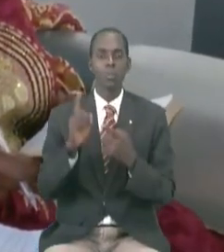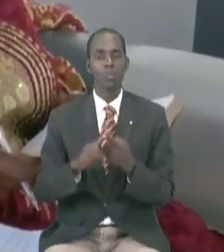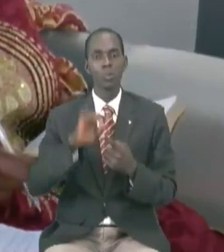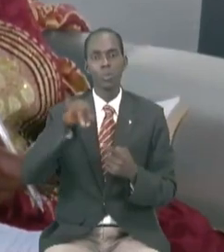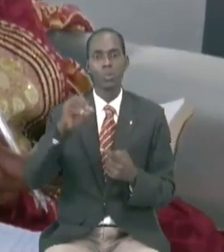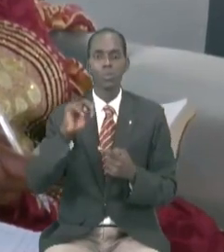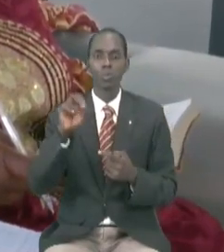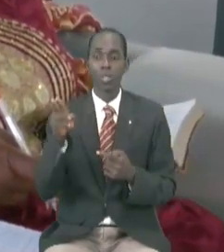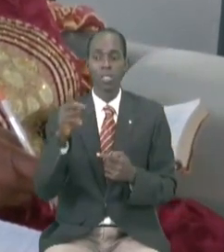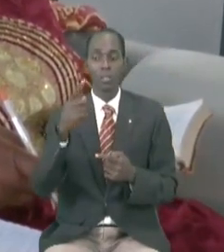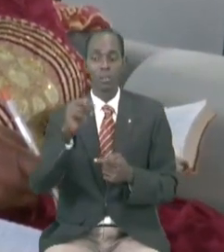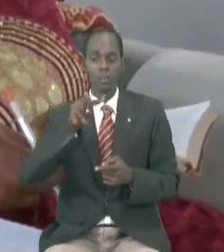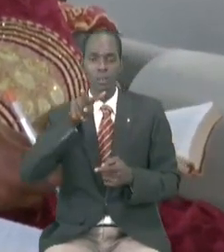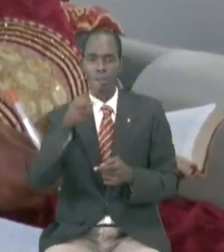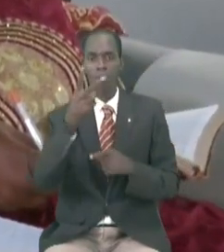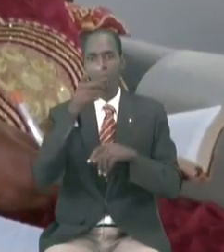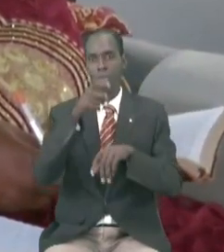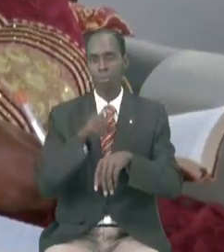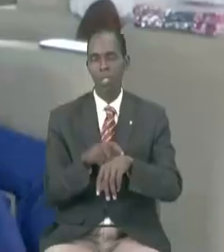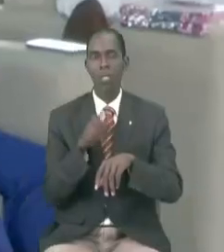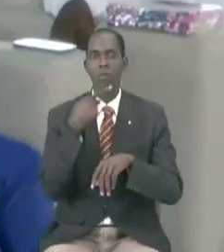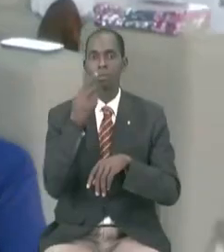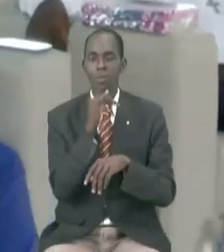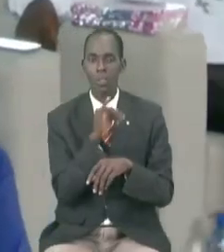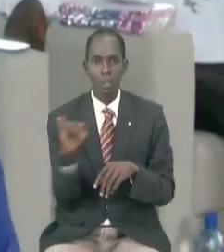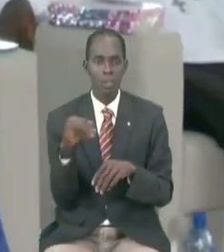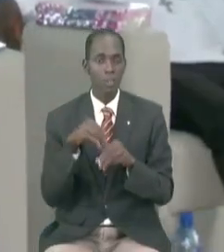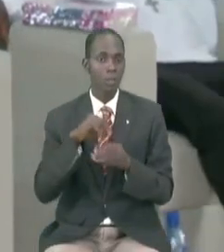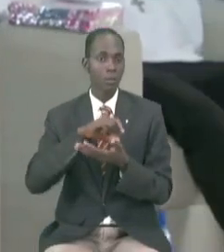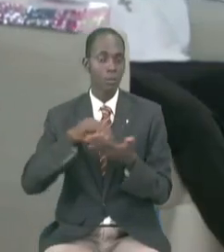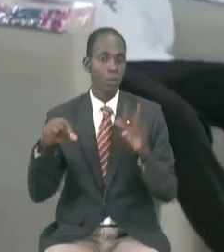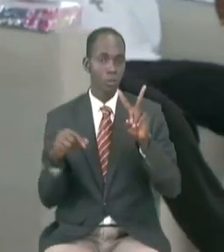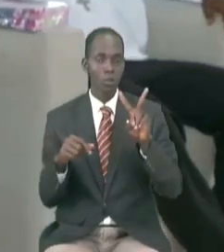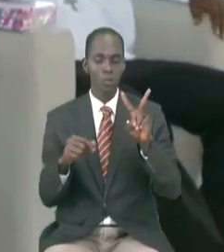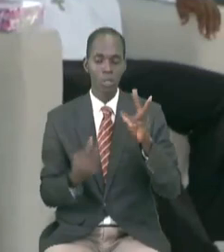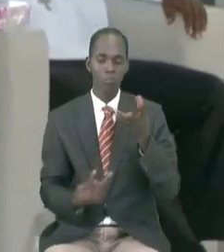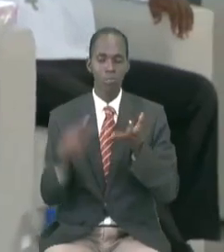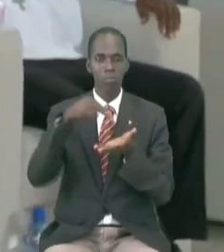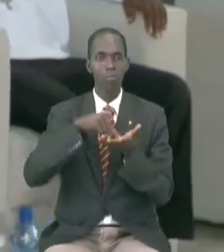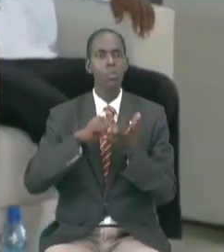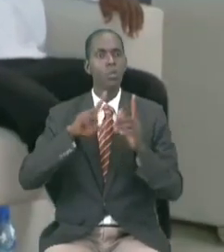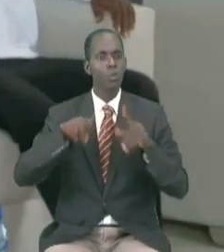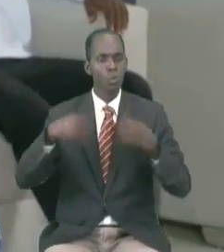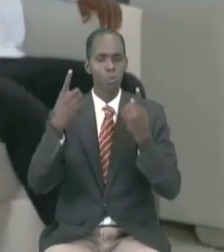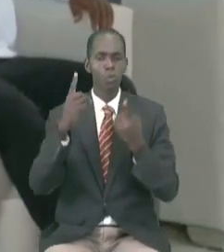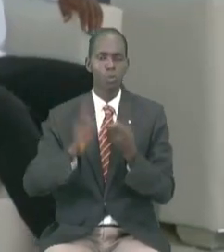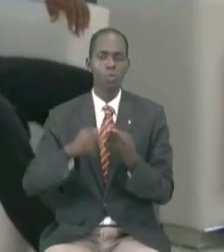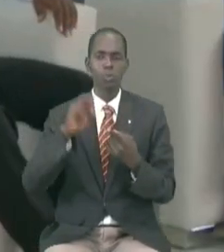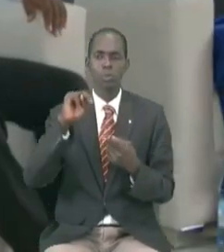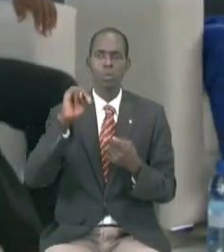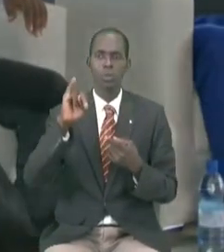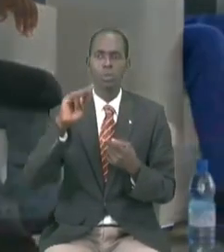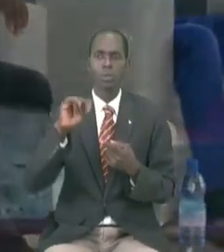Nineveh, that great city, and preach unto it the preaching that I bid